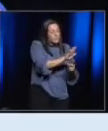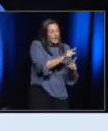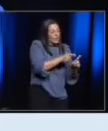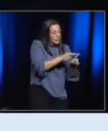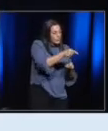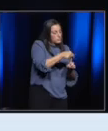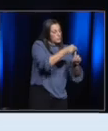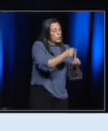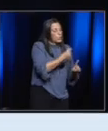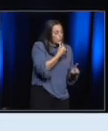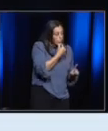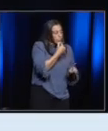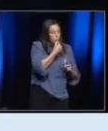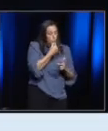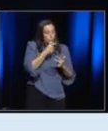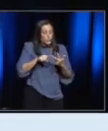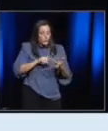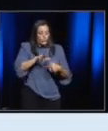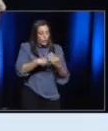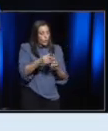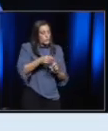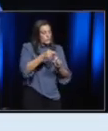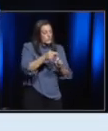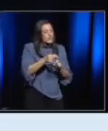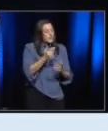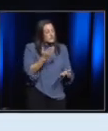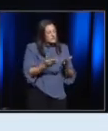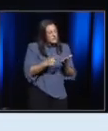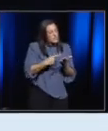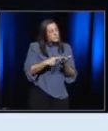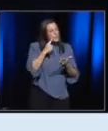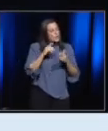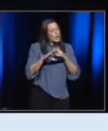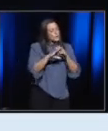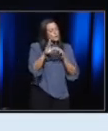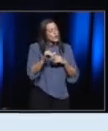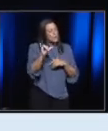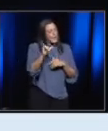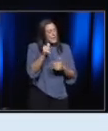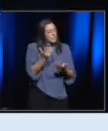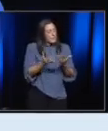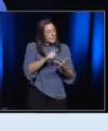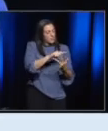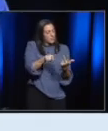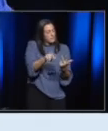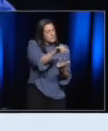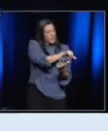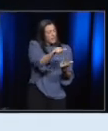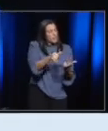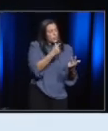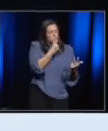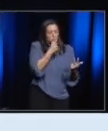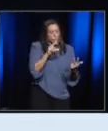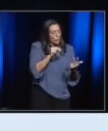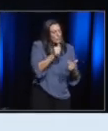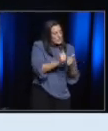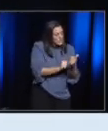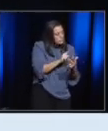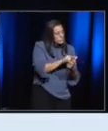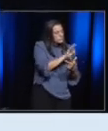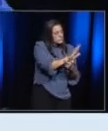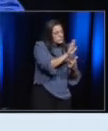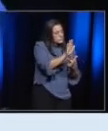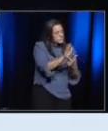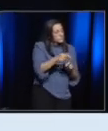There'd been some question about that in Shark Bay or whether they had an alliance-specific whistle, but no, each male has their own signature whistle. Once she built up a catalog